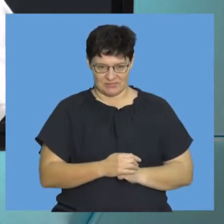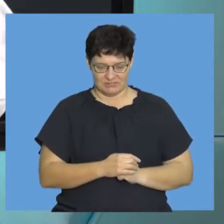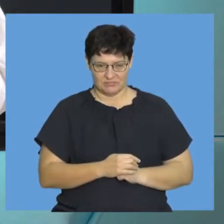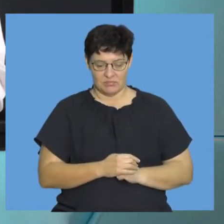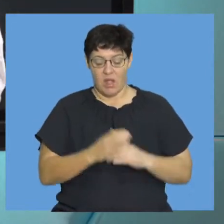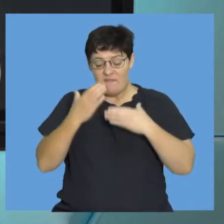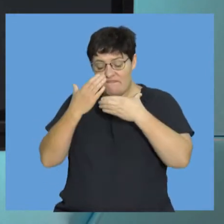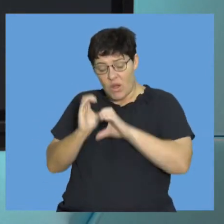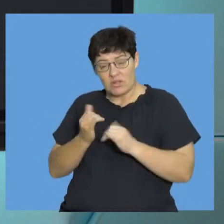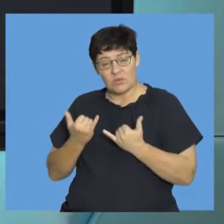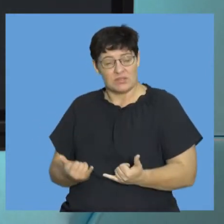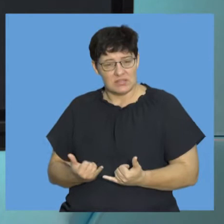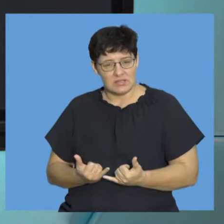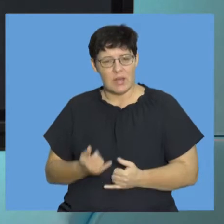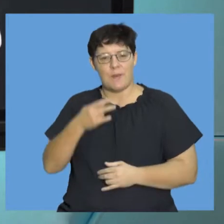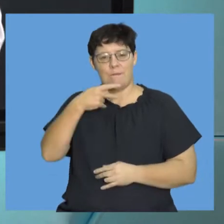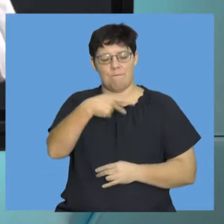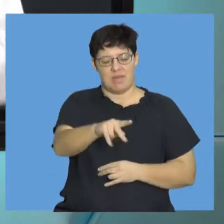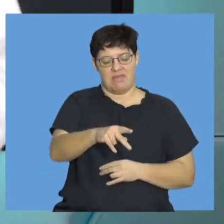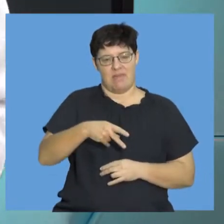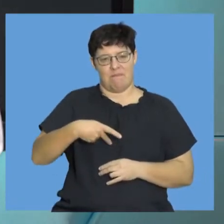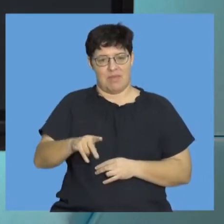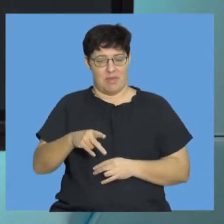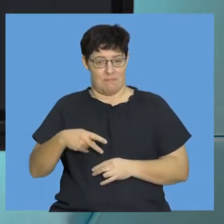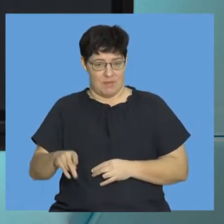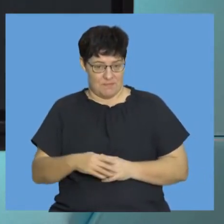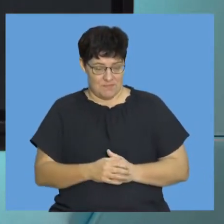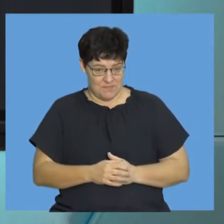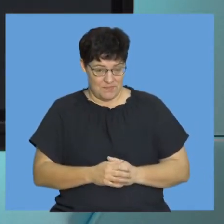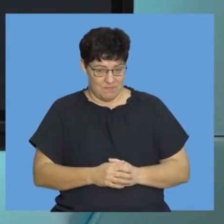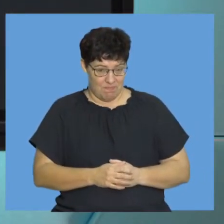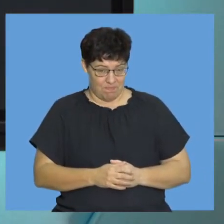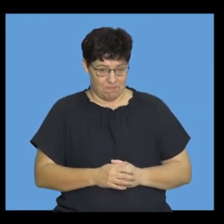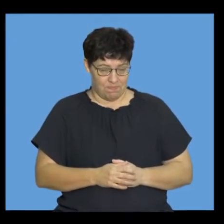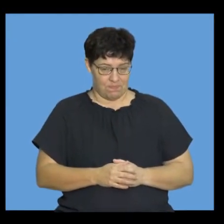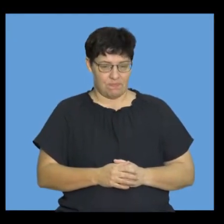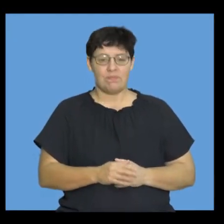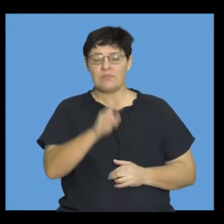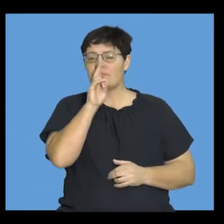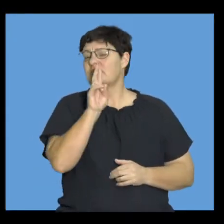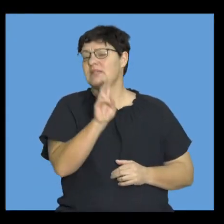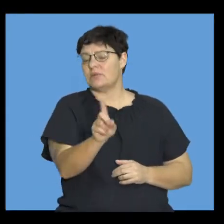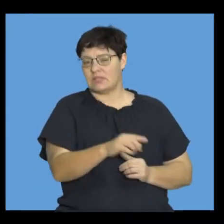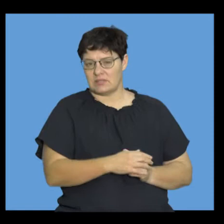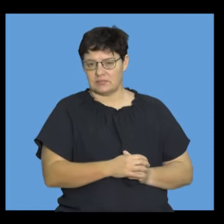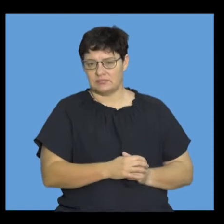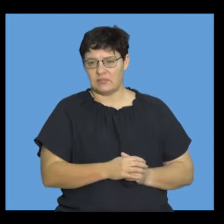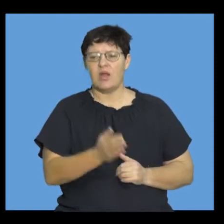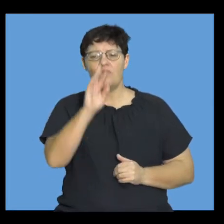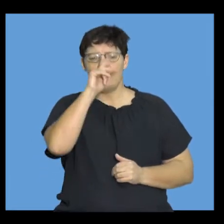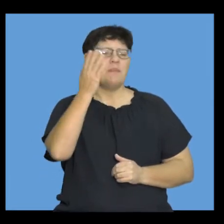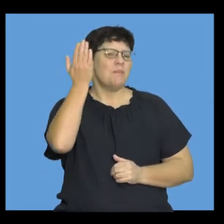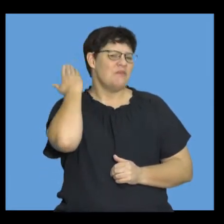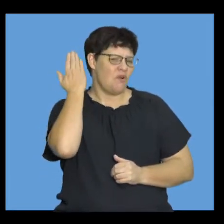is on the payments. So let's have a look at this here. As you can see, if you recall from